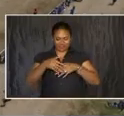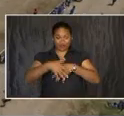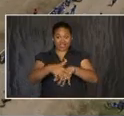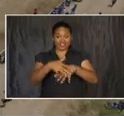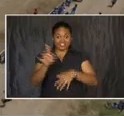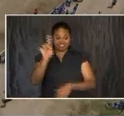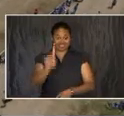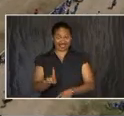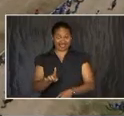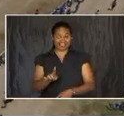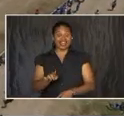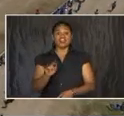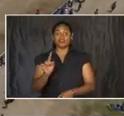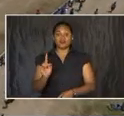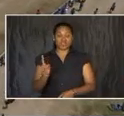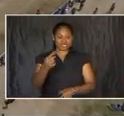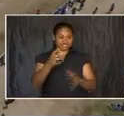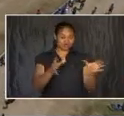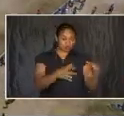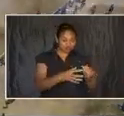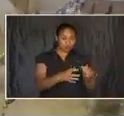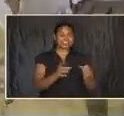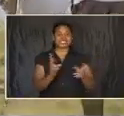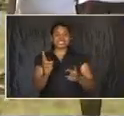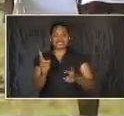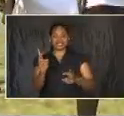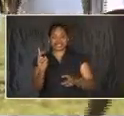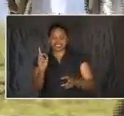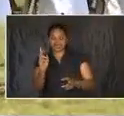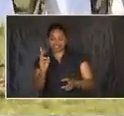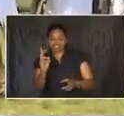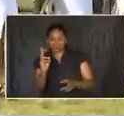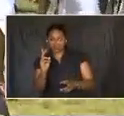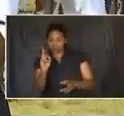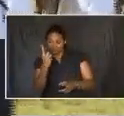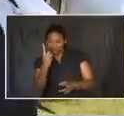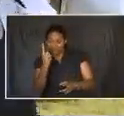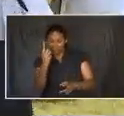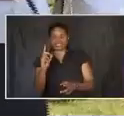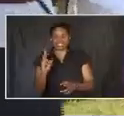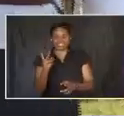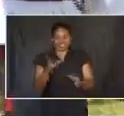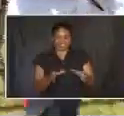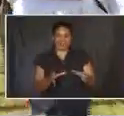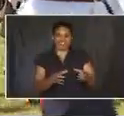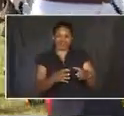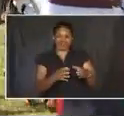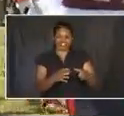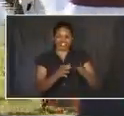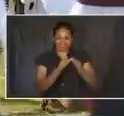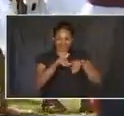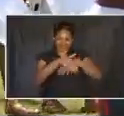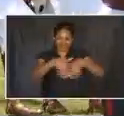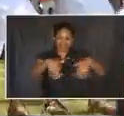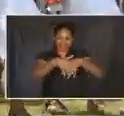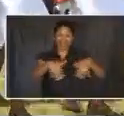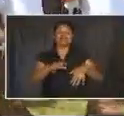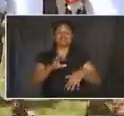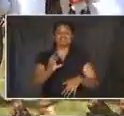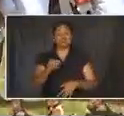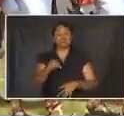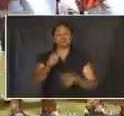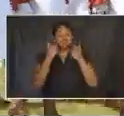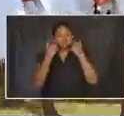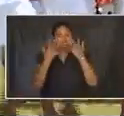This contingent being the first contingent, or contingent number 1, is also the guards to the colors,